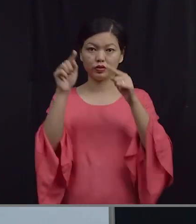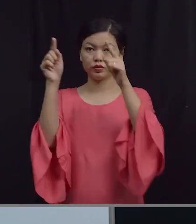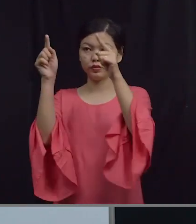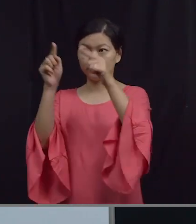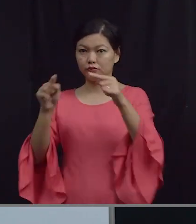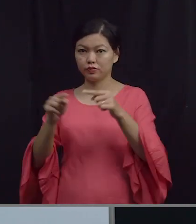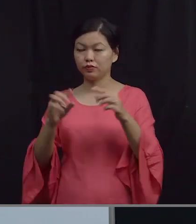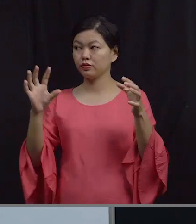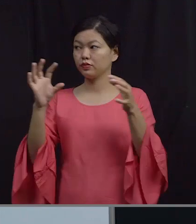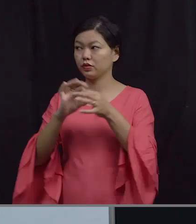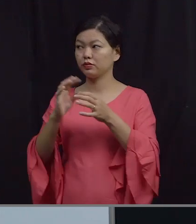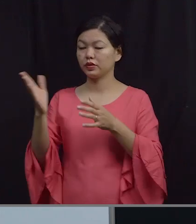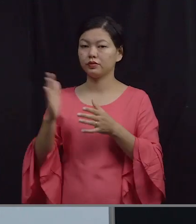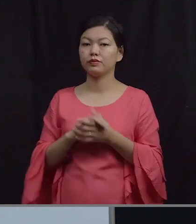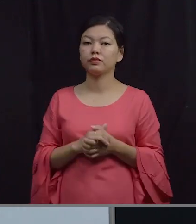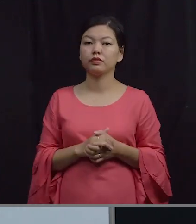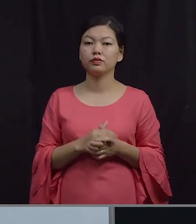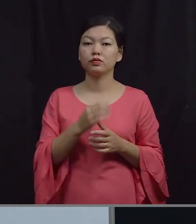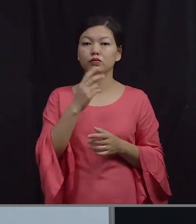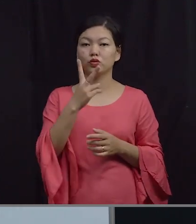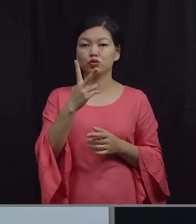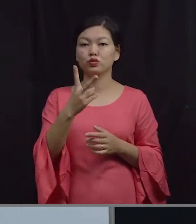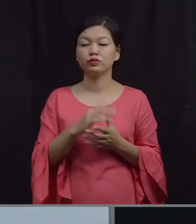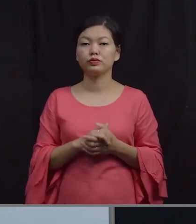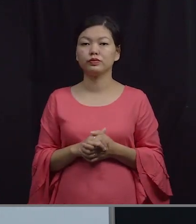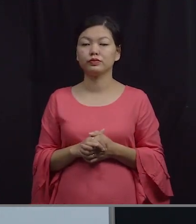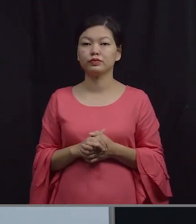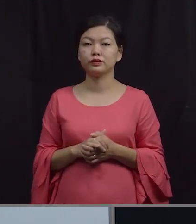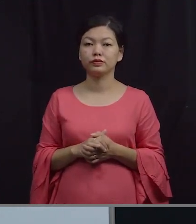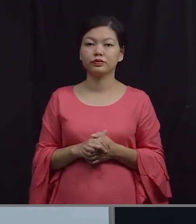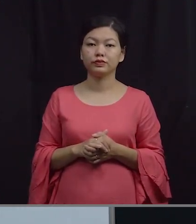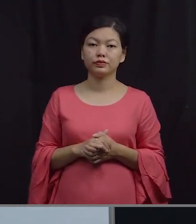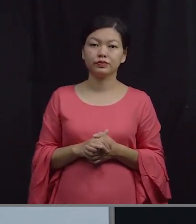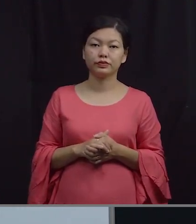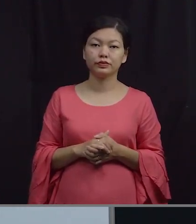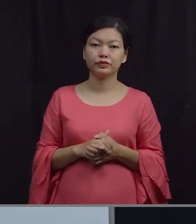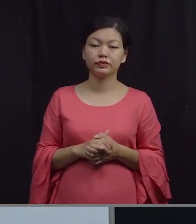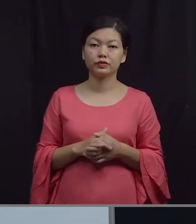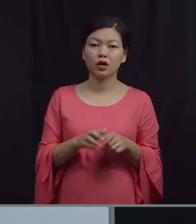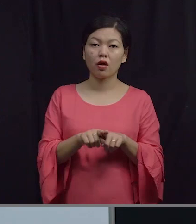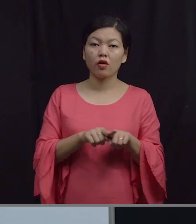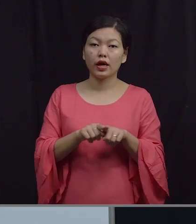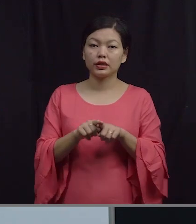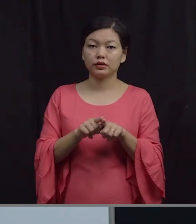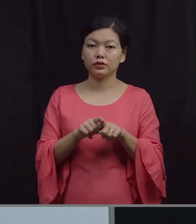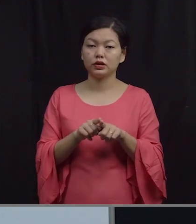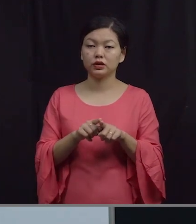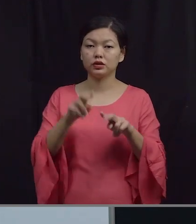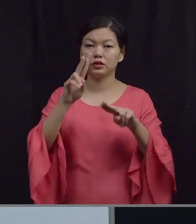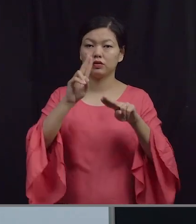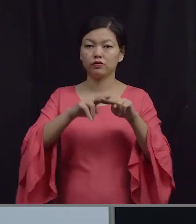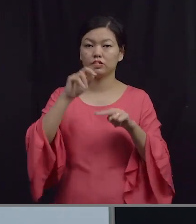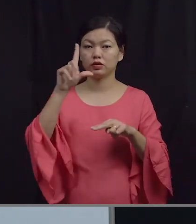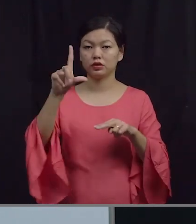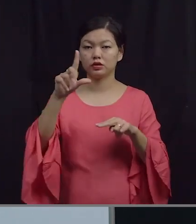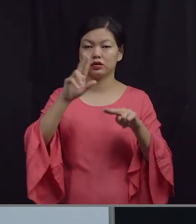this lens as the lens B. Okay, okay. So suppose the focal length of this lens is